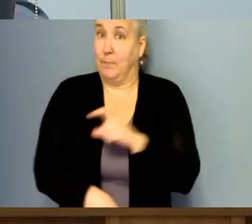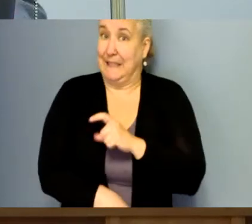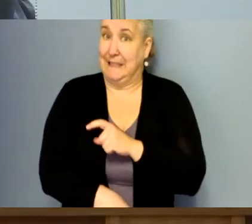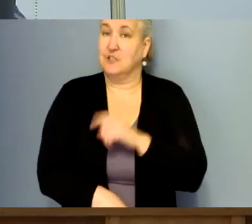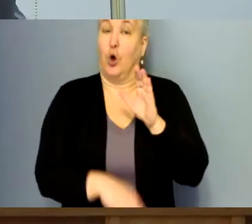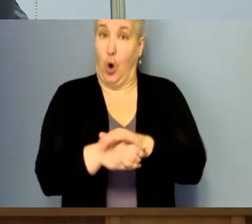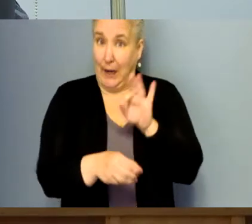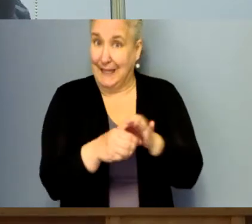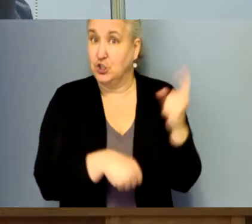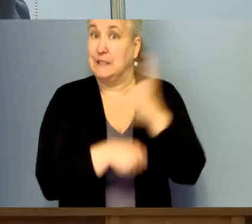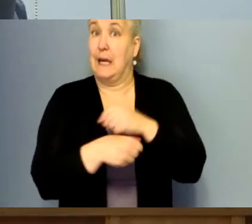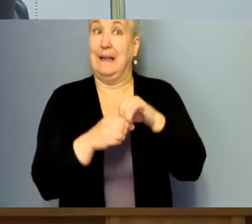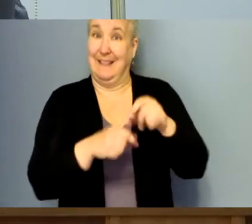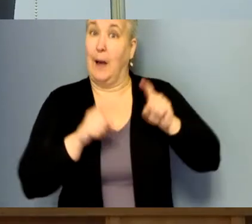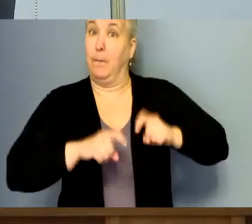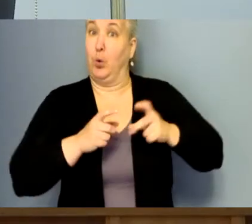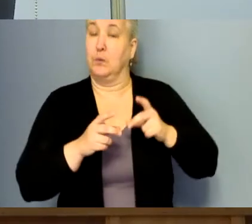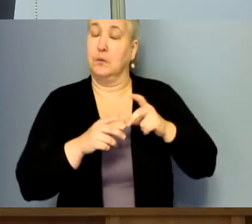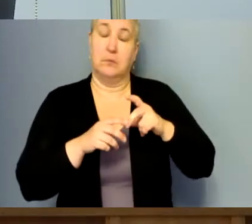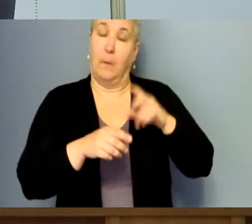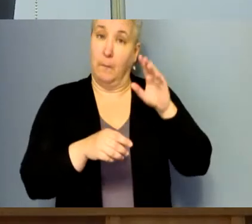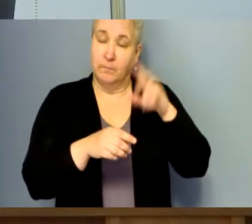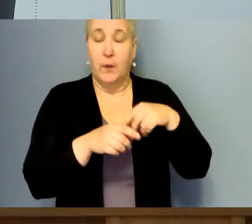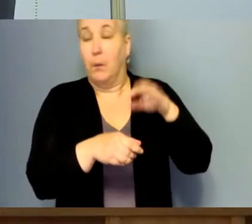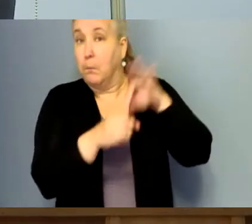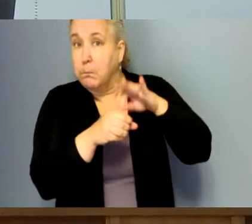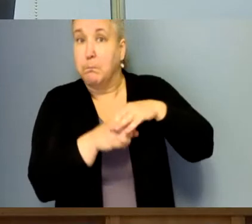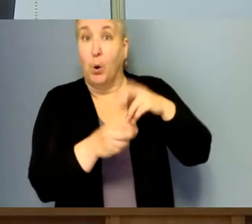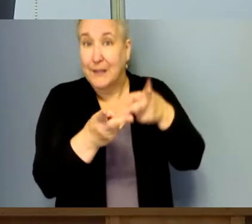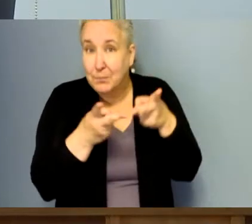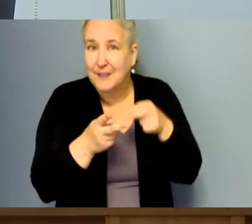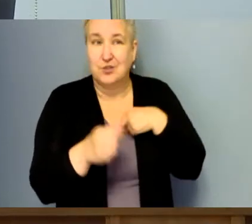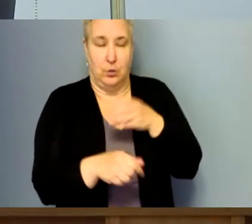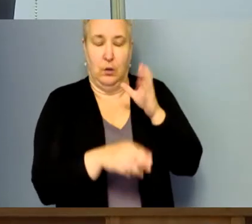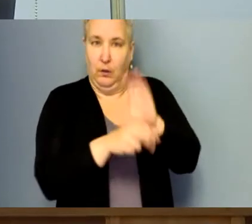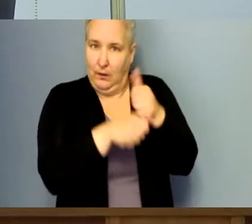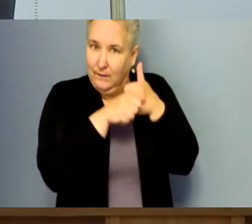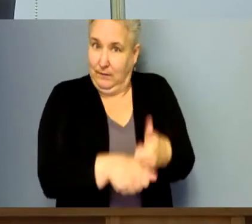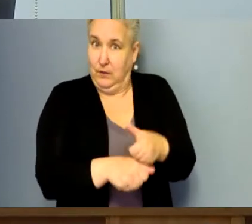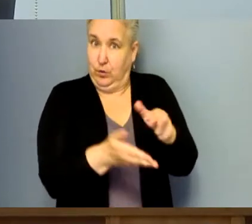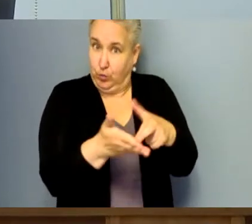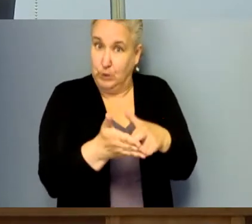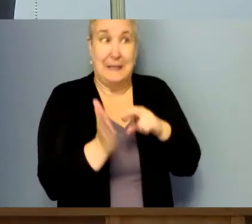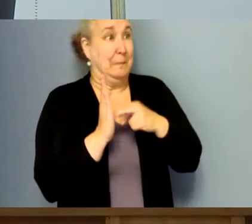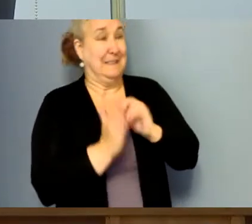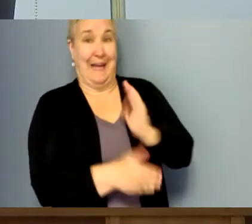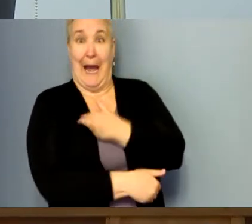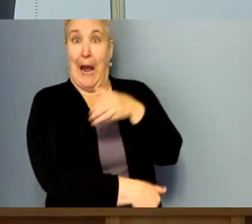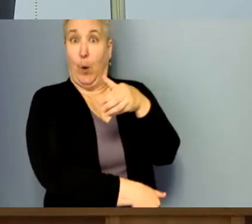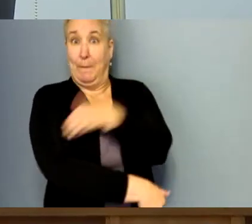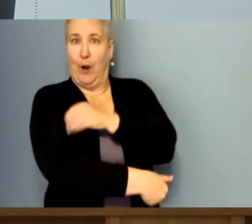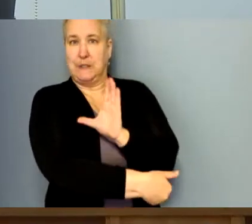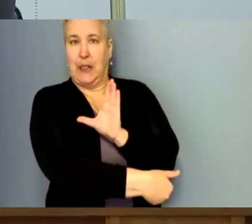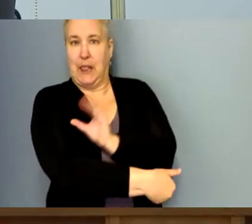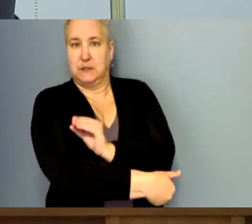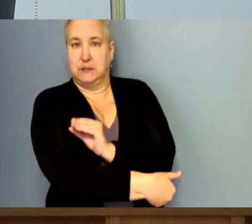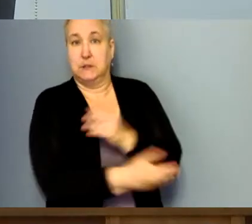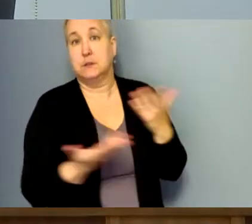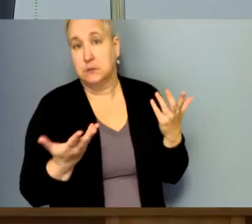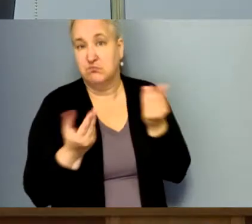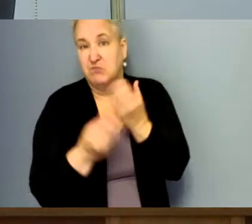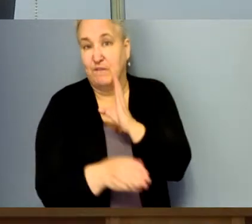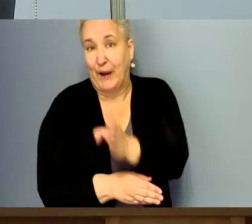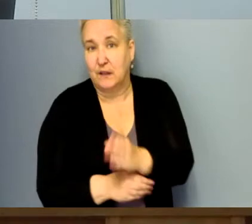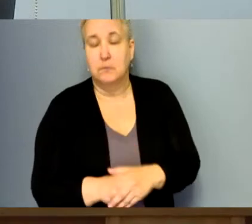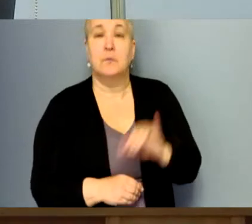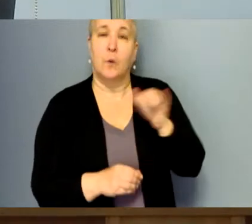election day in that polling place to enforce the rules, which gives us even less power, quite frankly. So, and lastly, I just